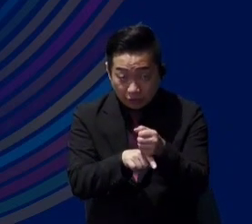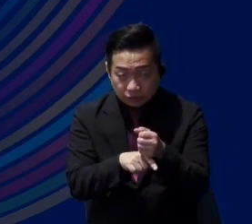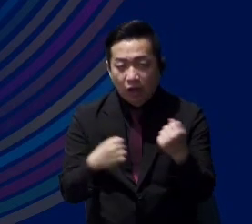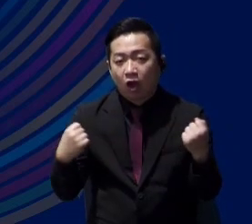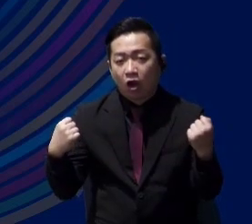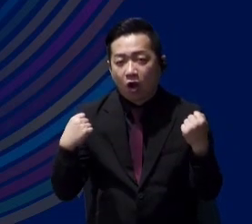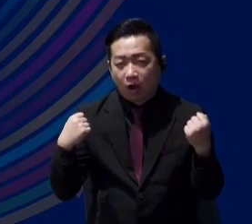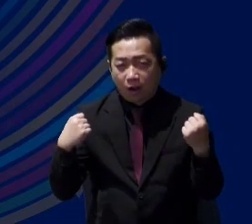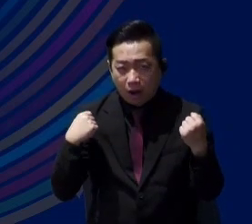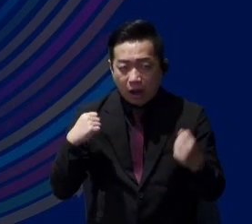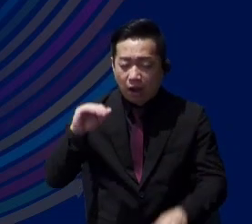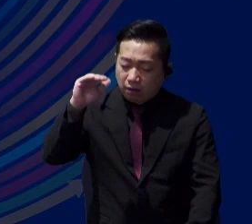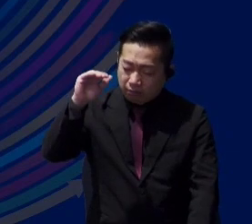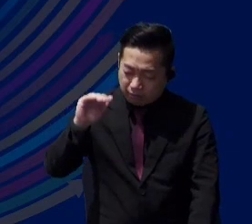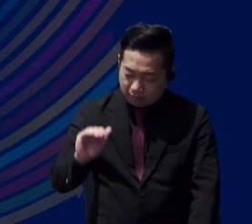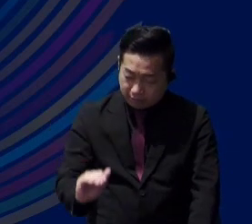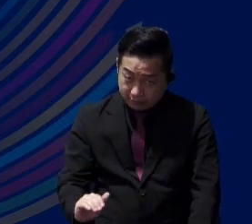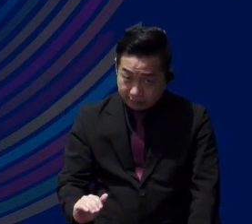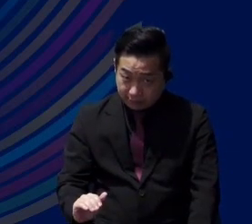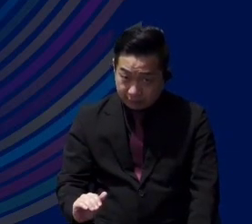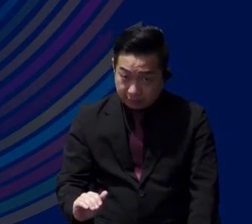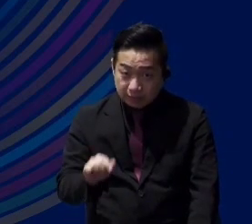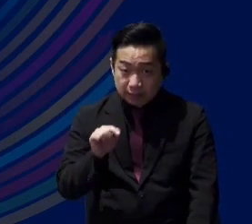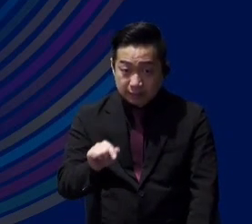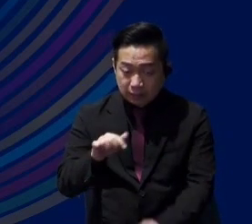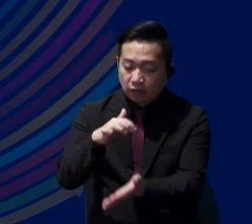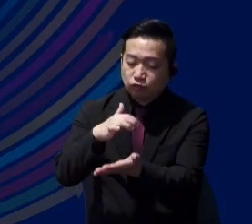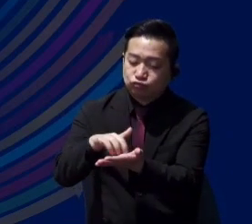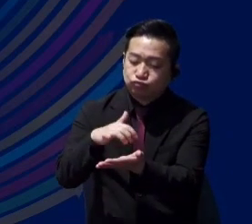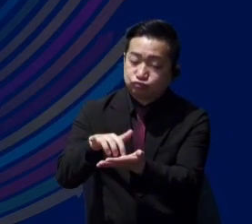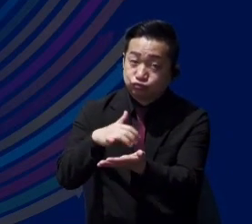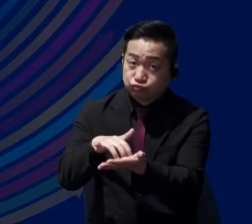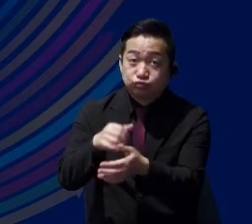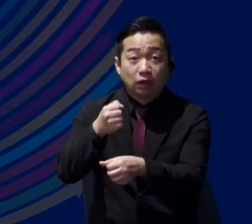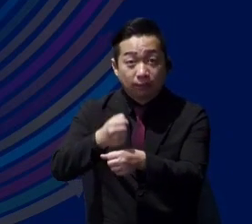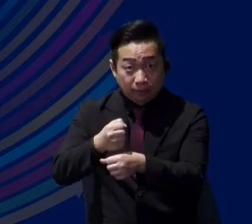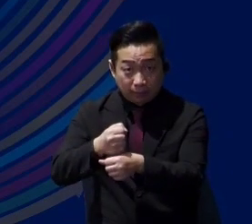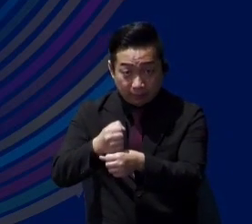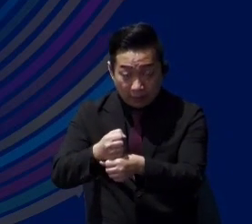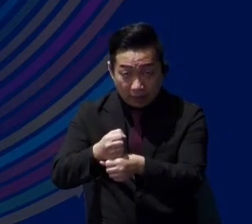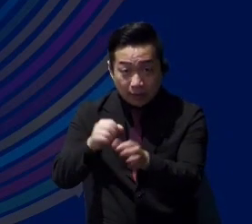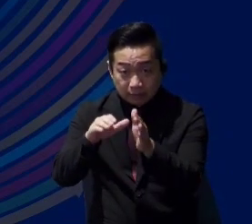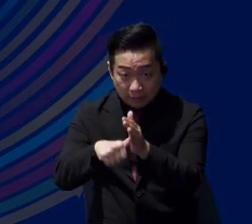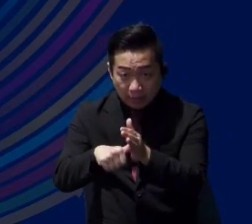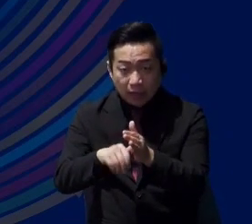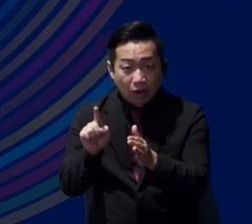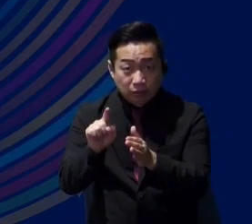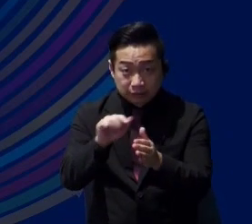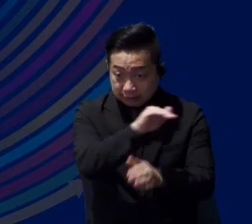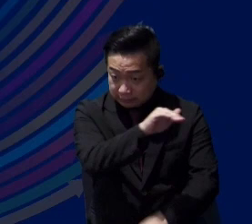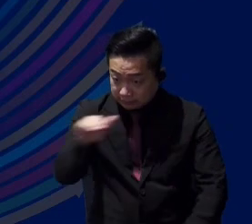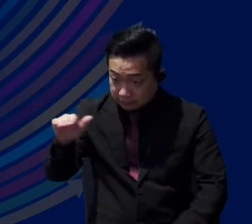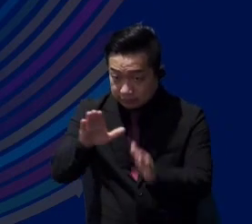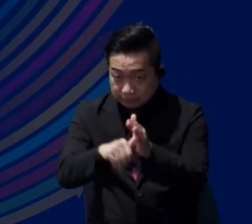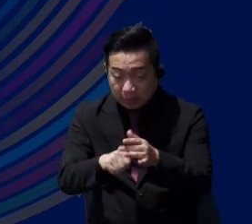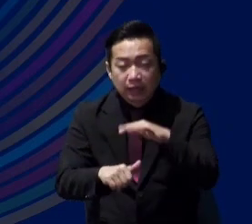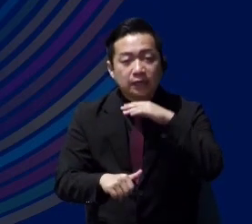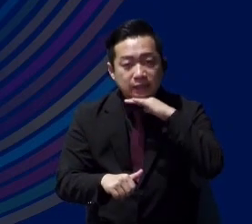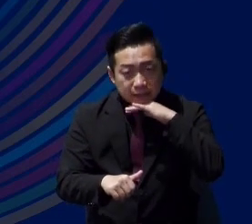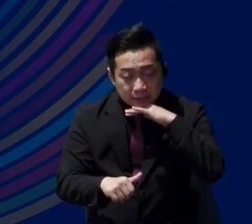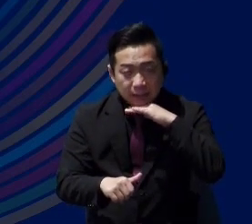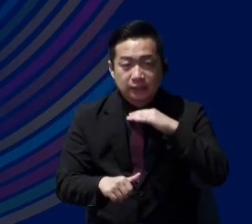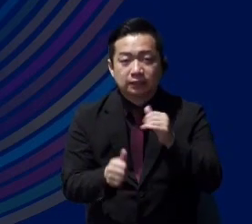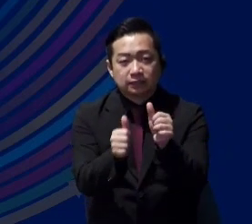GBD is a complex of all the available data, adding together in